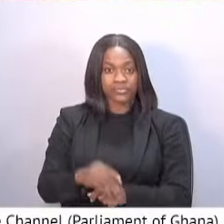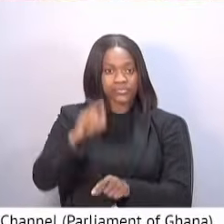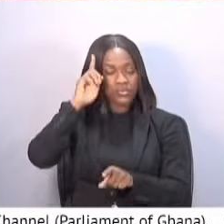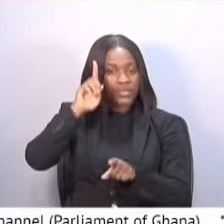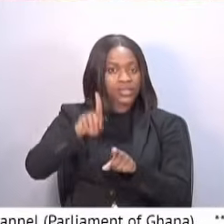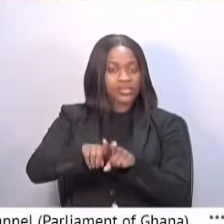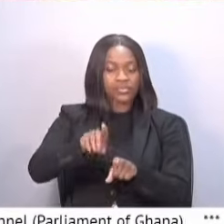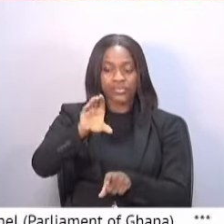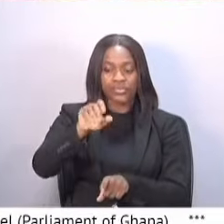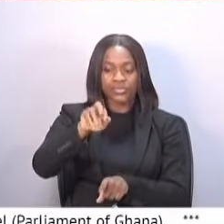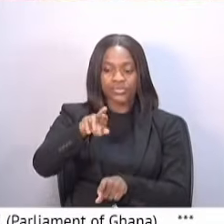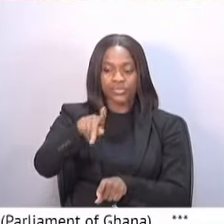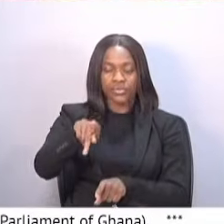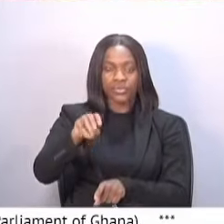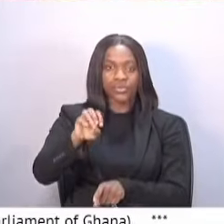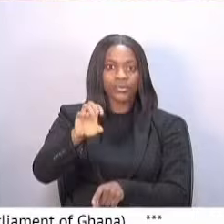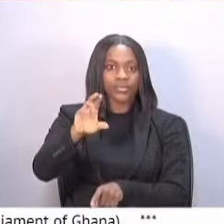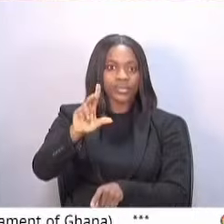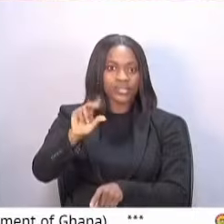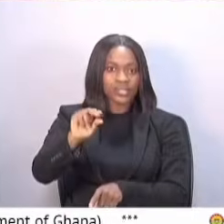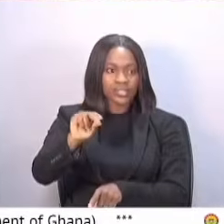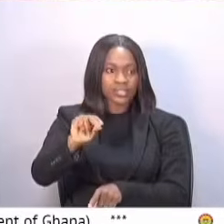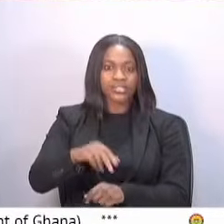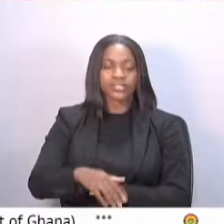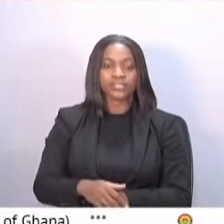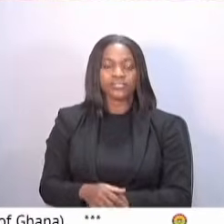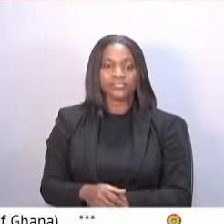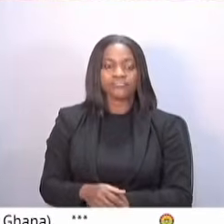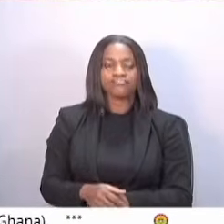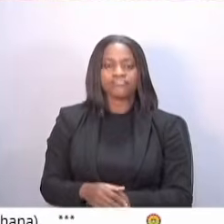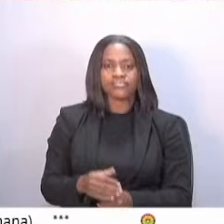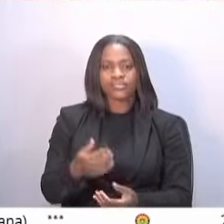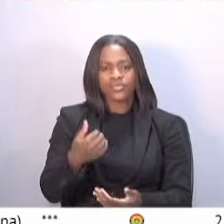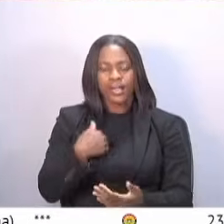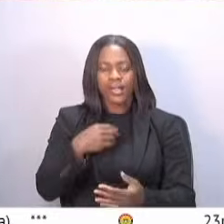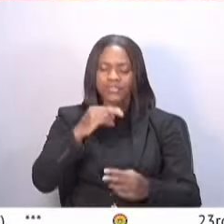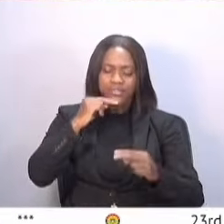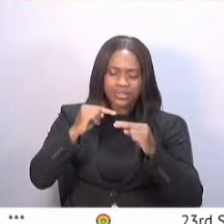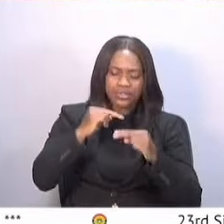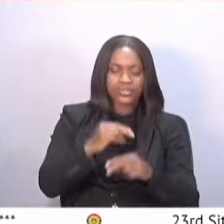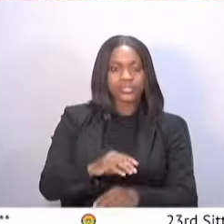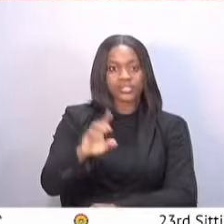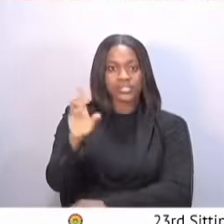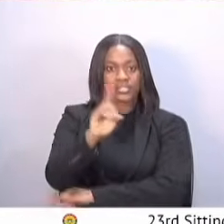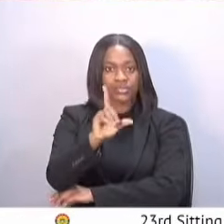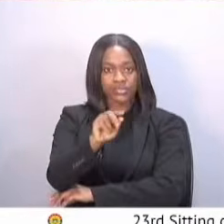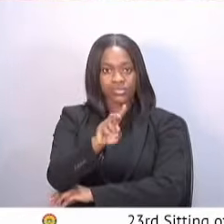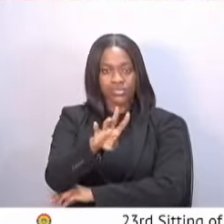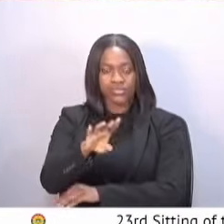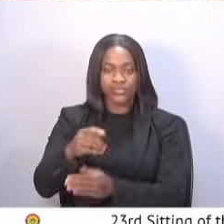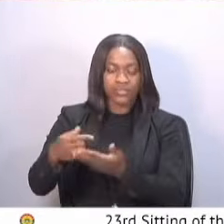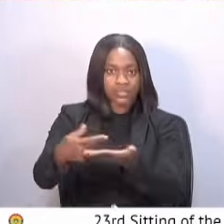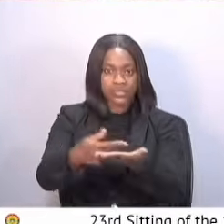at COP30 to initiate tax negotiations. December 2024, discussions on